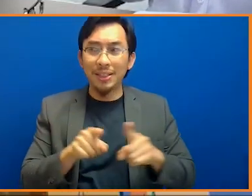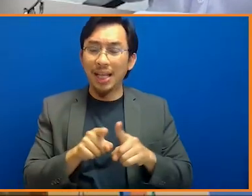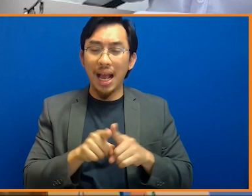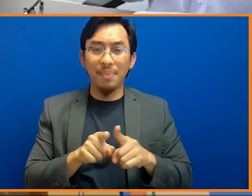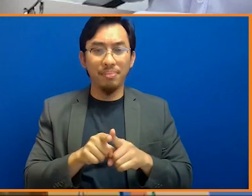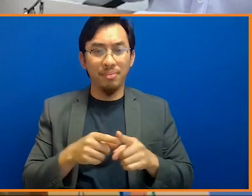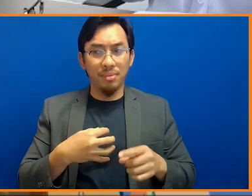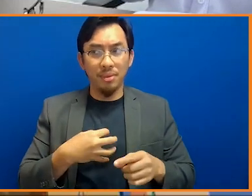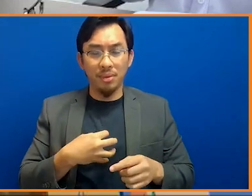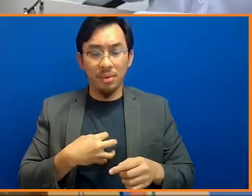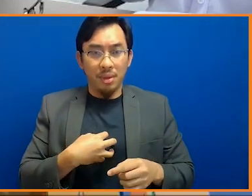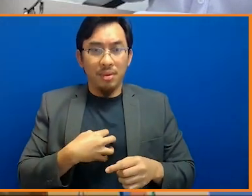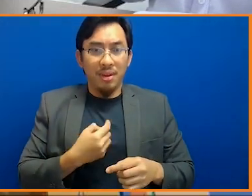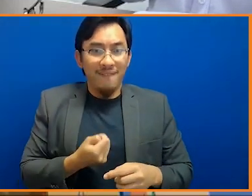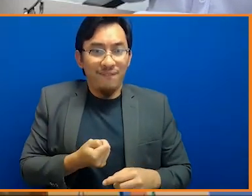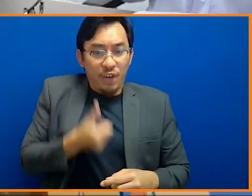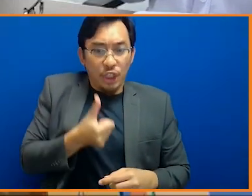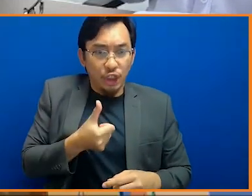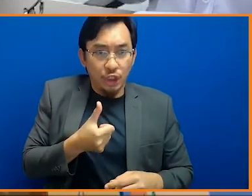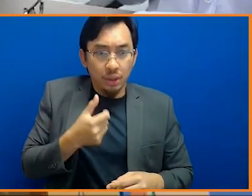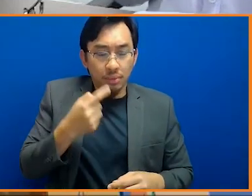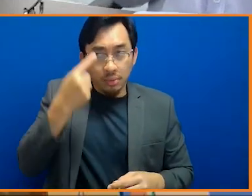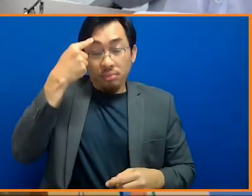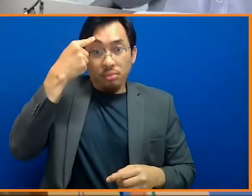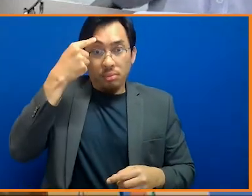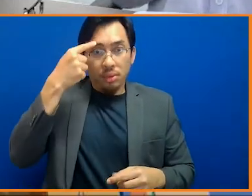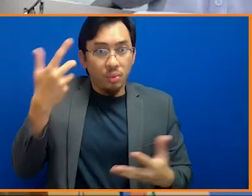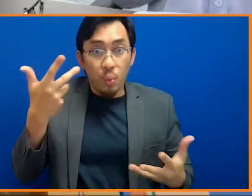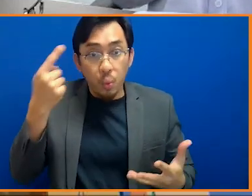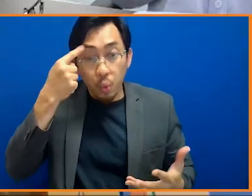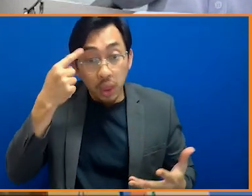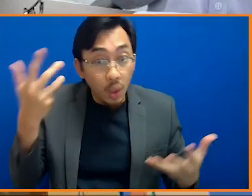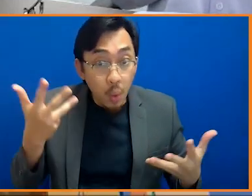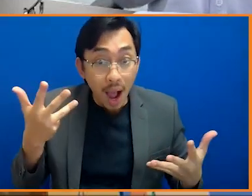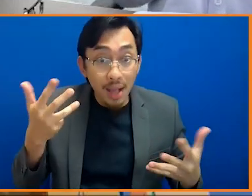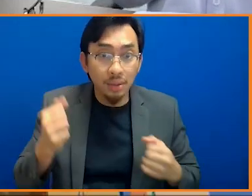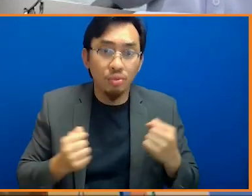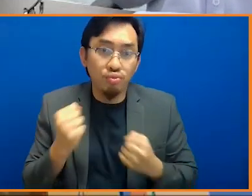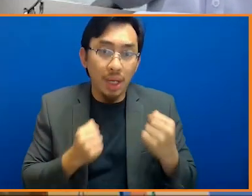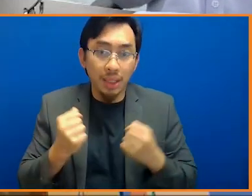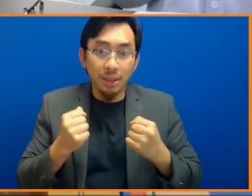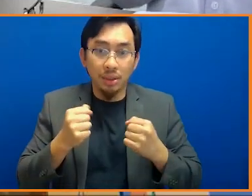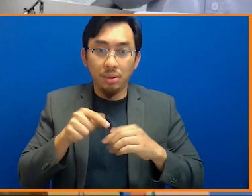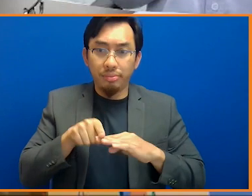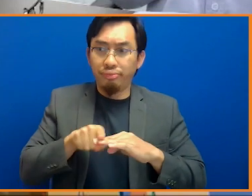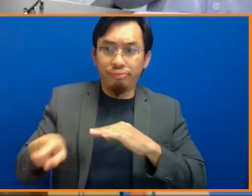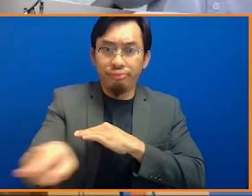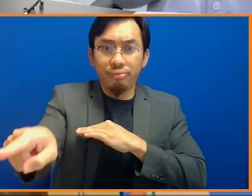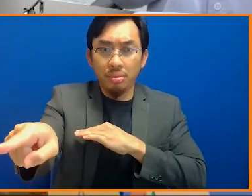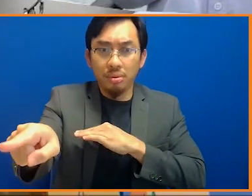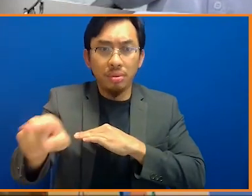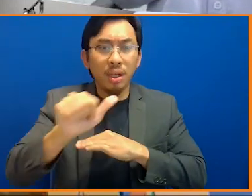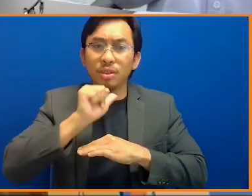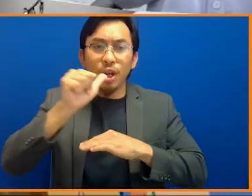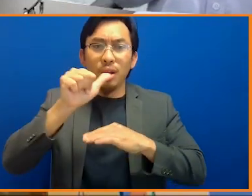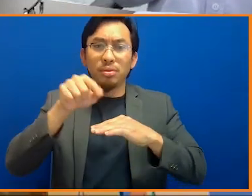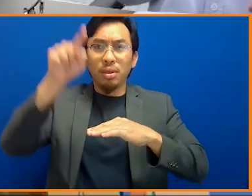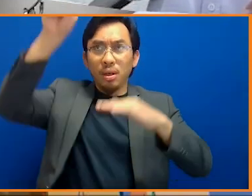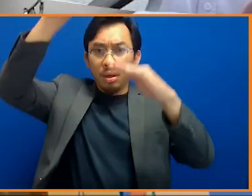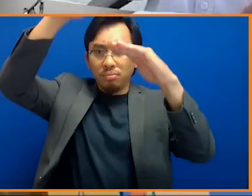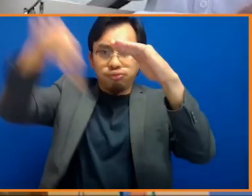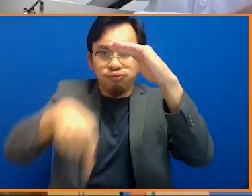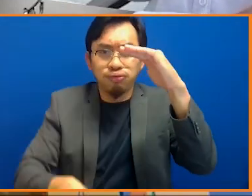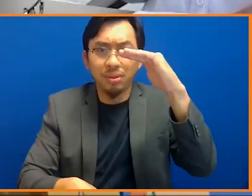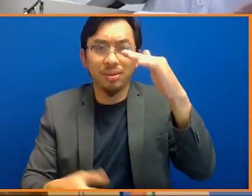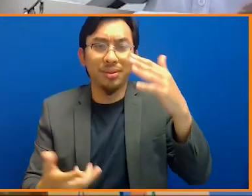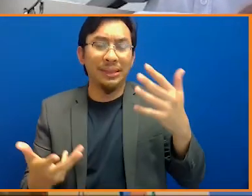So instinctively, I guess everyone will run away horizontally instead of going